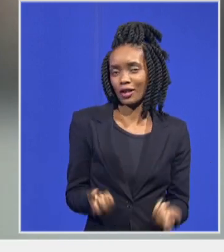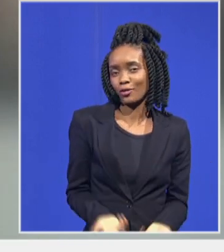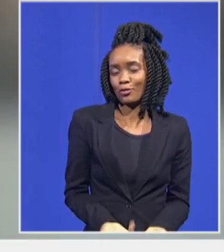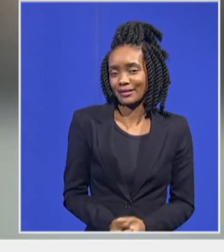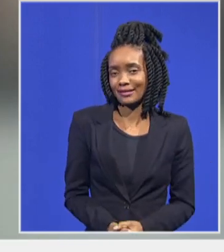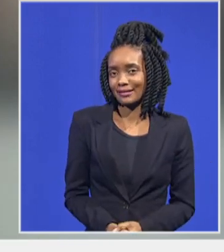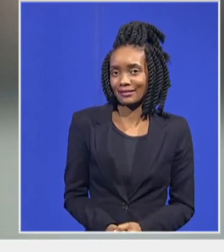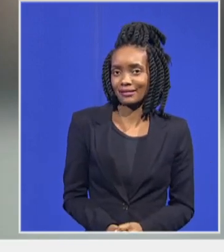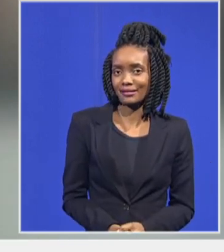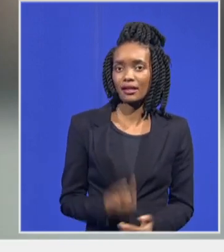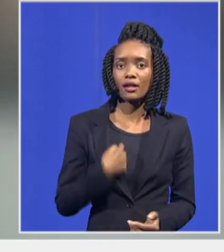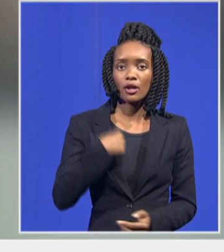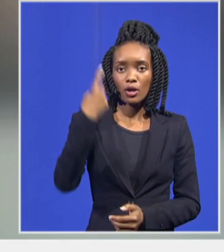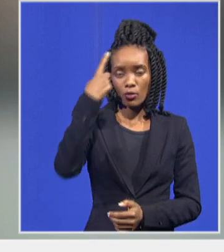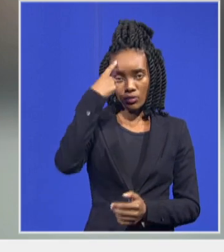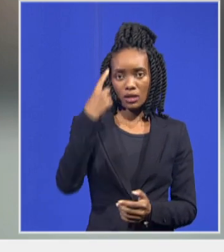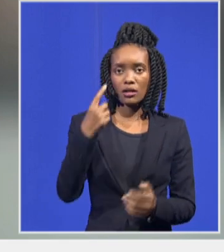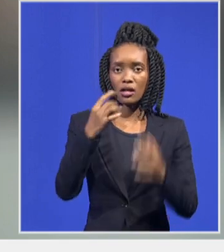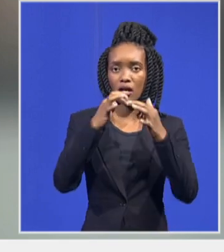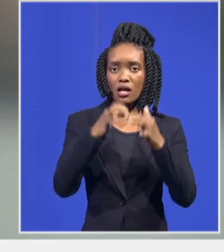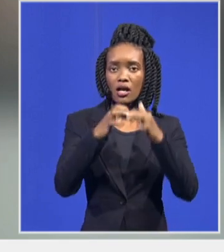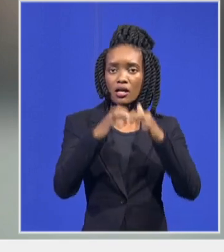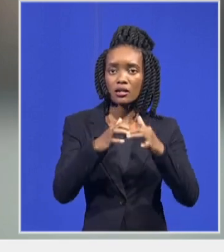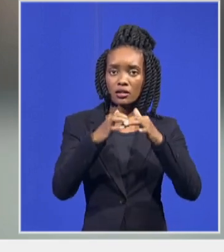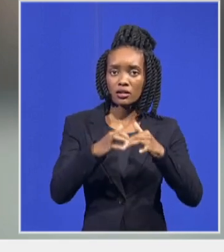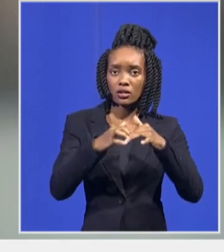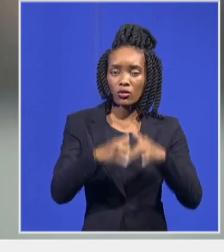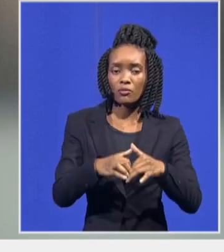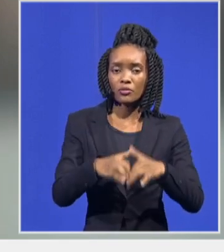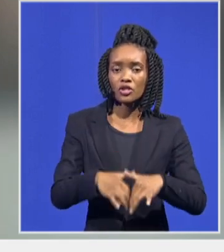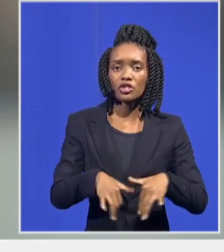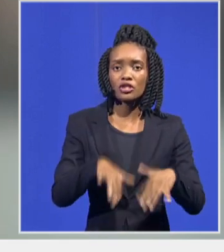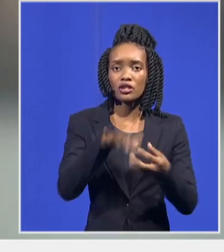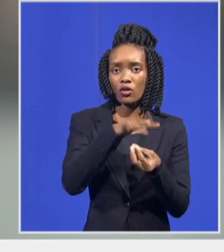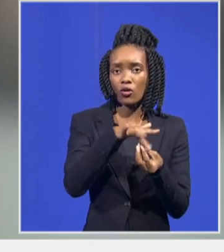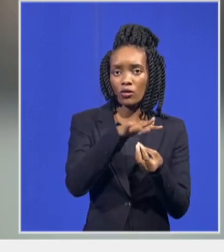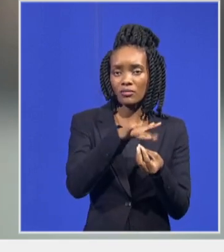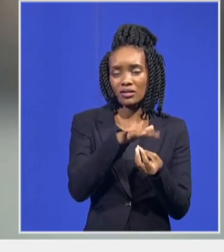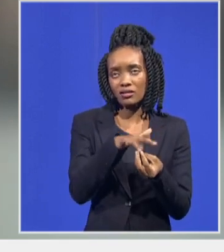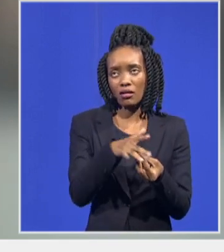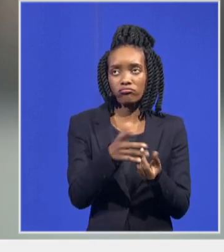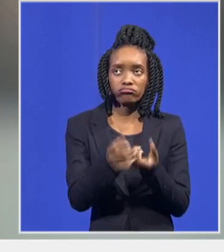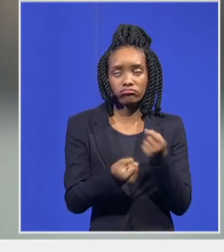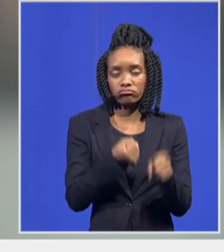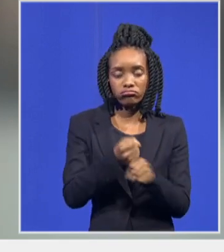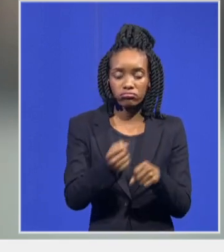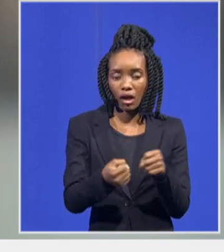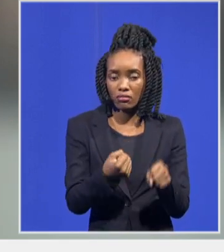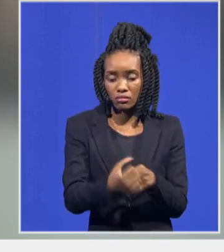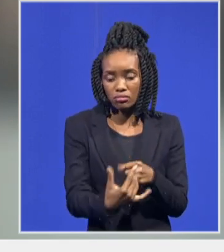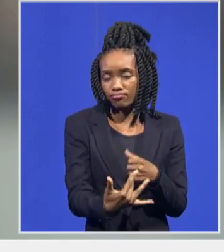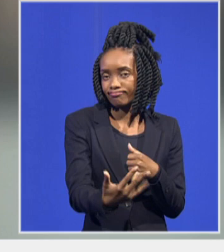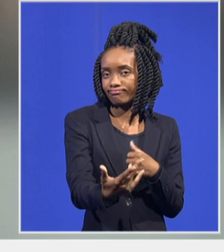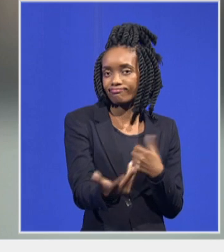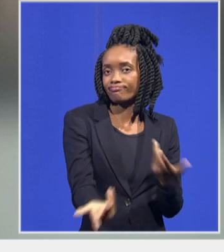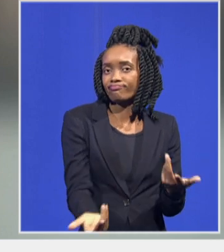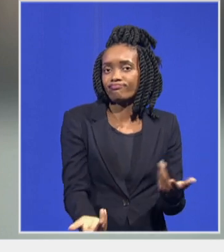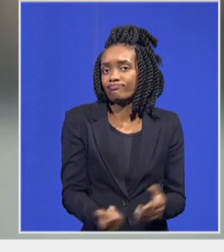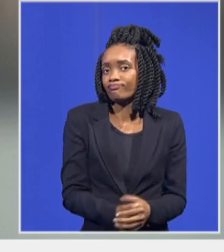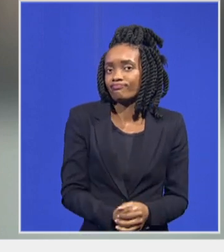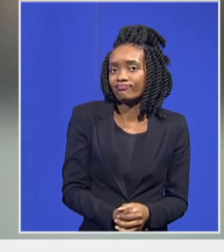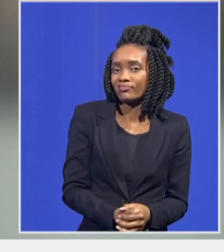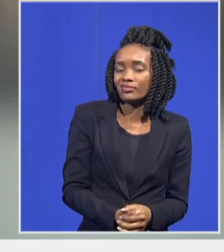moving the decommissioning of particular coal plants out by a couple of years is neither here nor